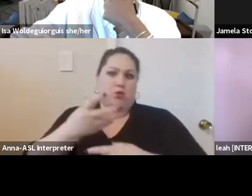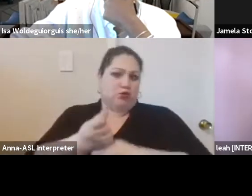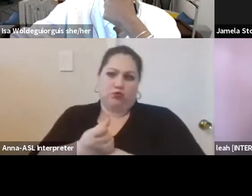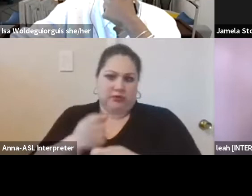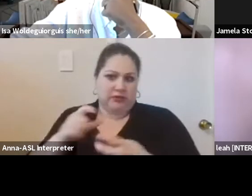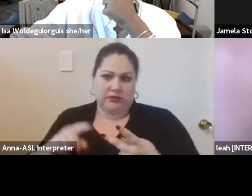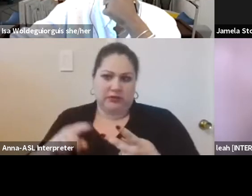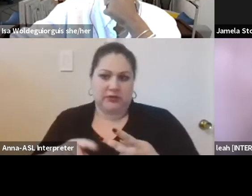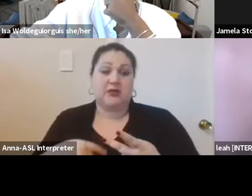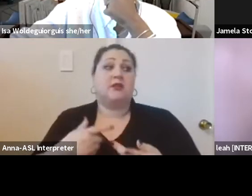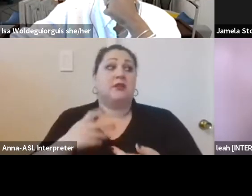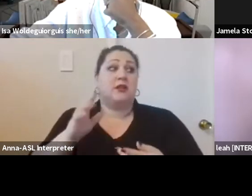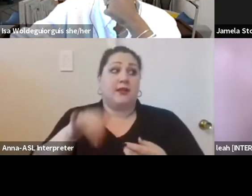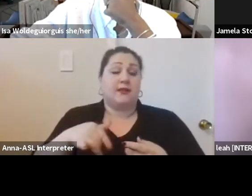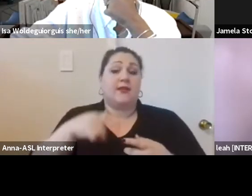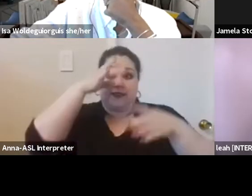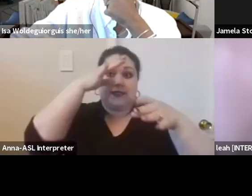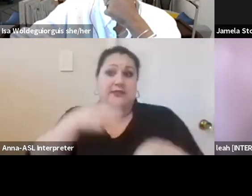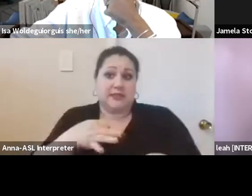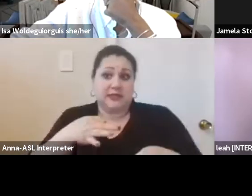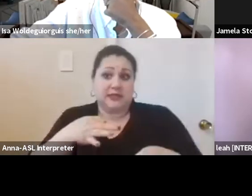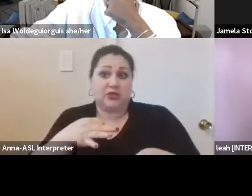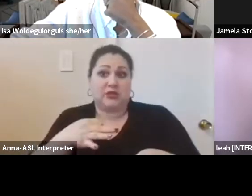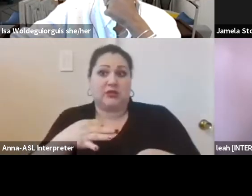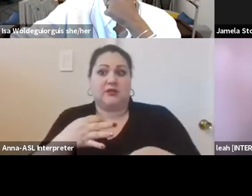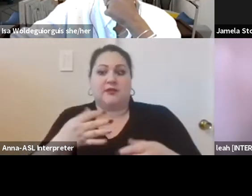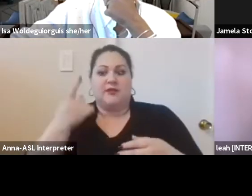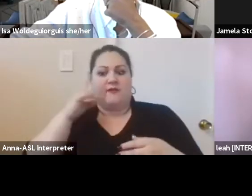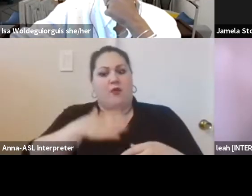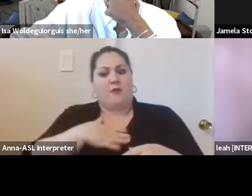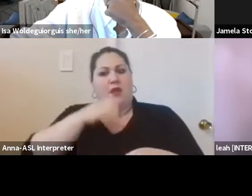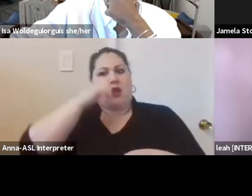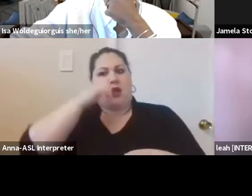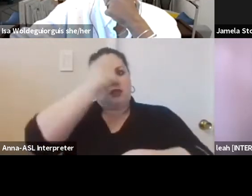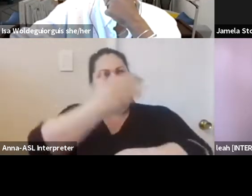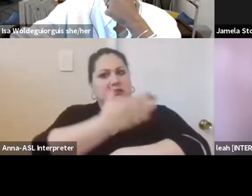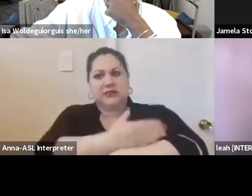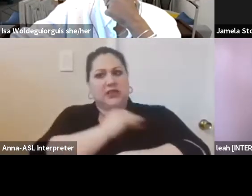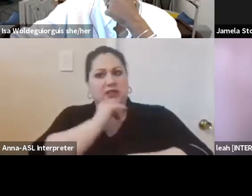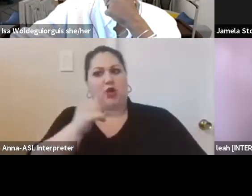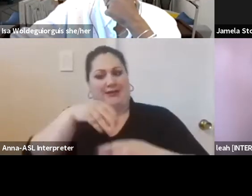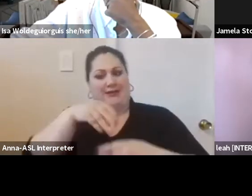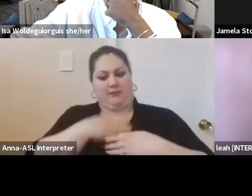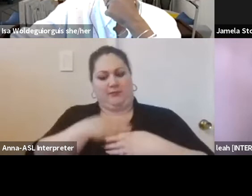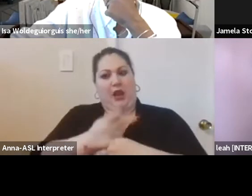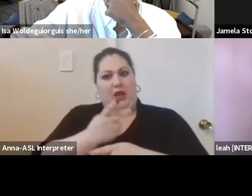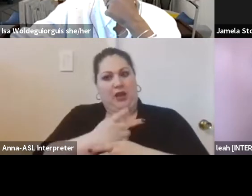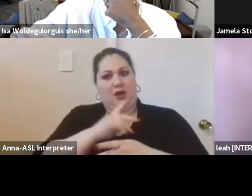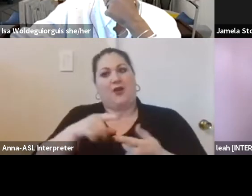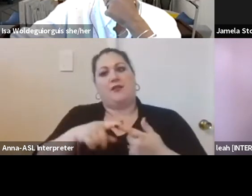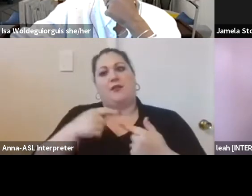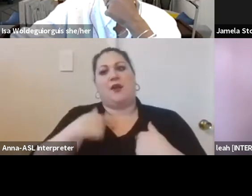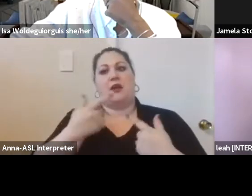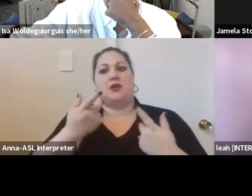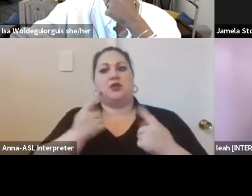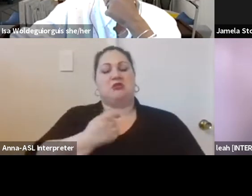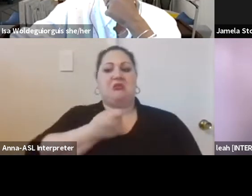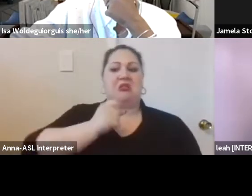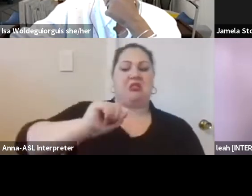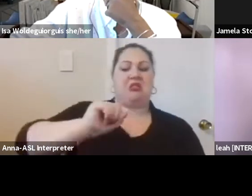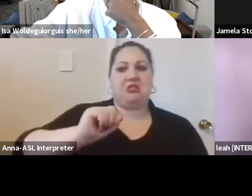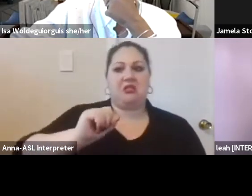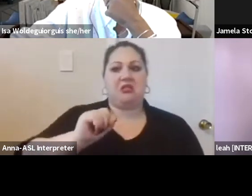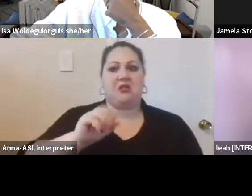decision for my son to not be in my care, I started to rebel. And that's when my problems began